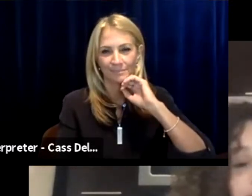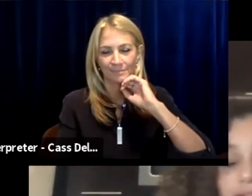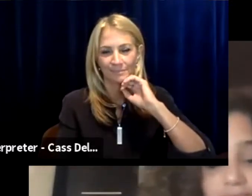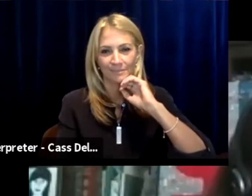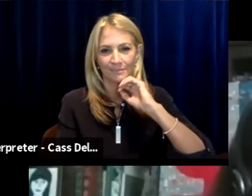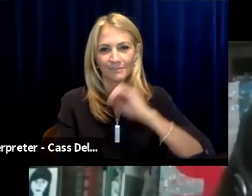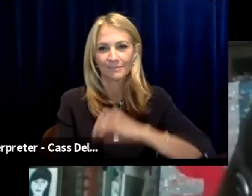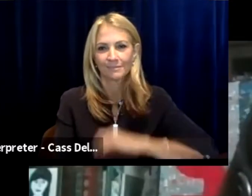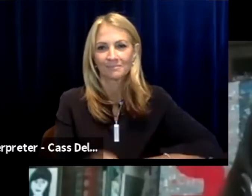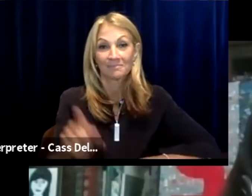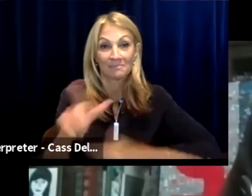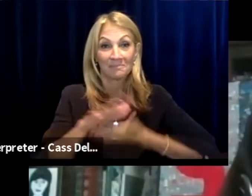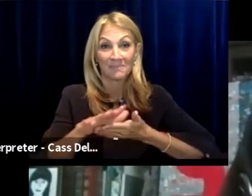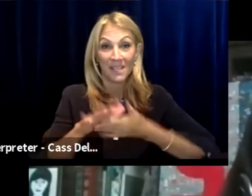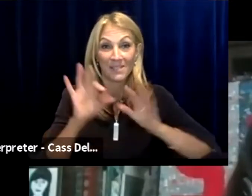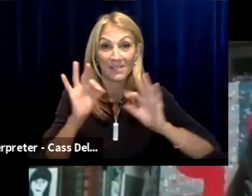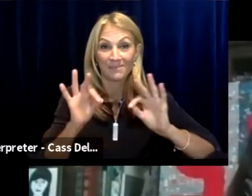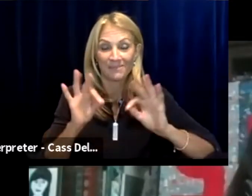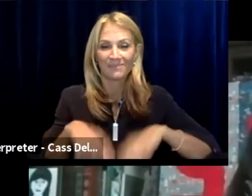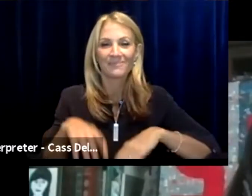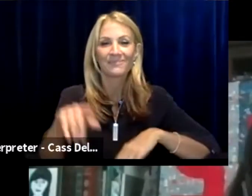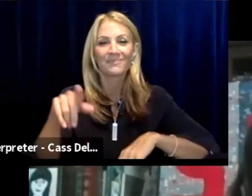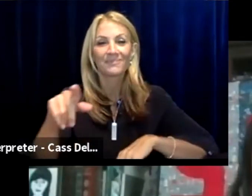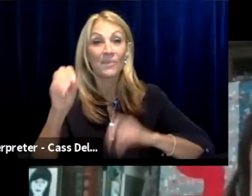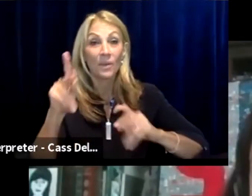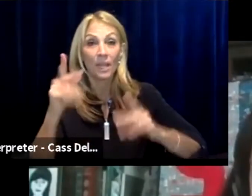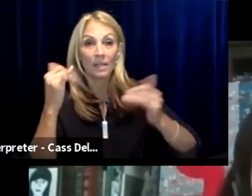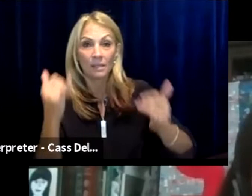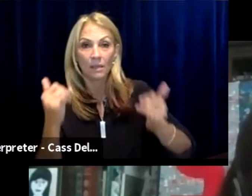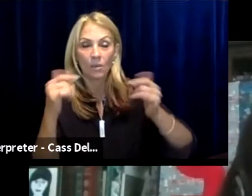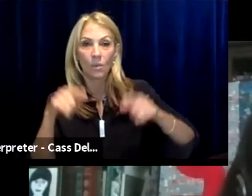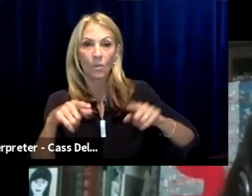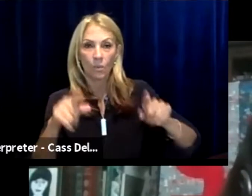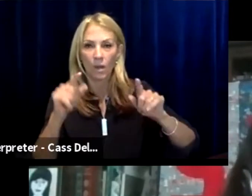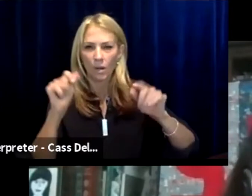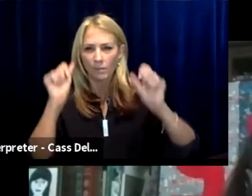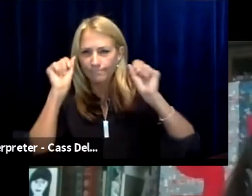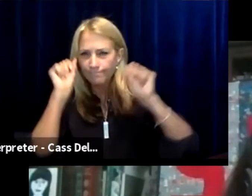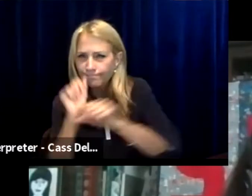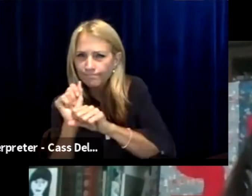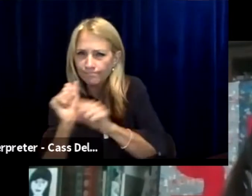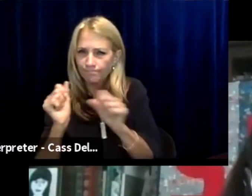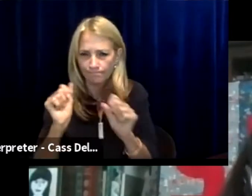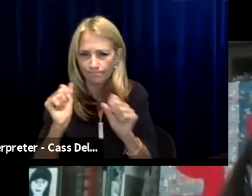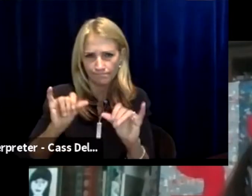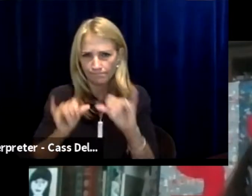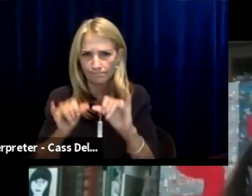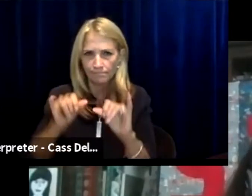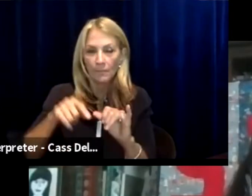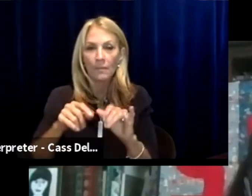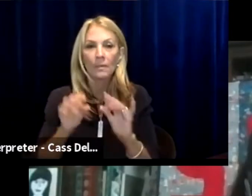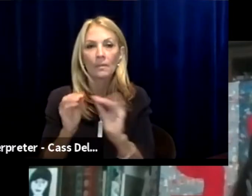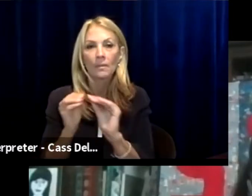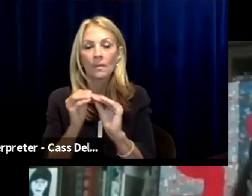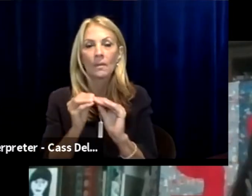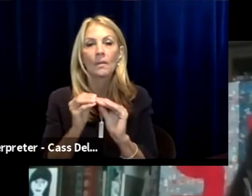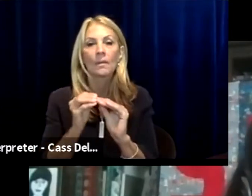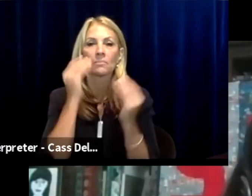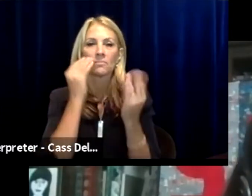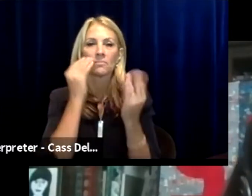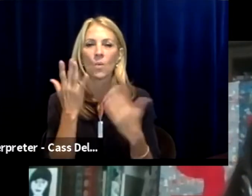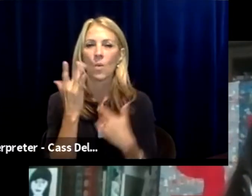All right. Nice work. All right, so while you're working on that, I will tell you why balloons are so fun for fidget toys.